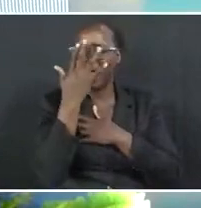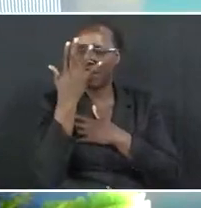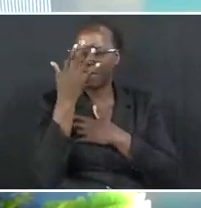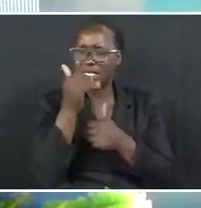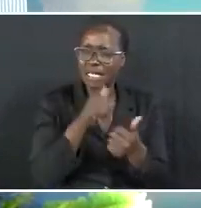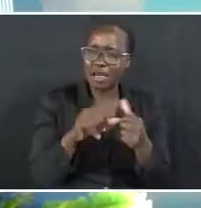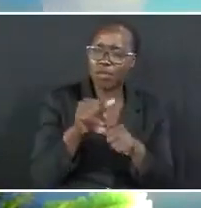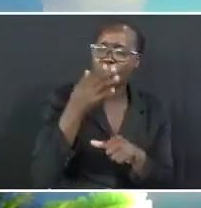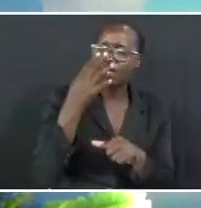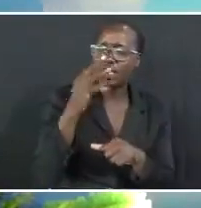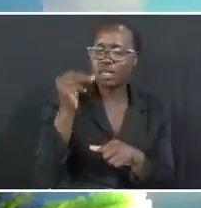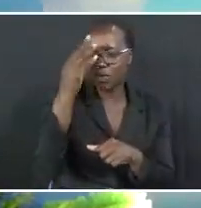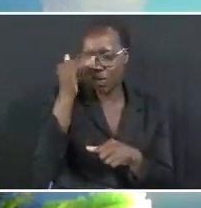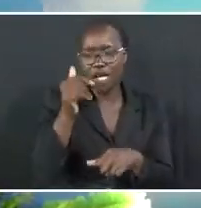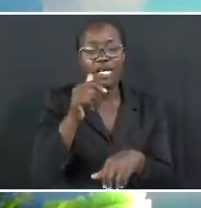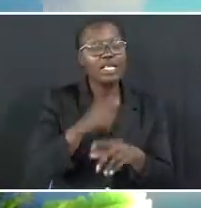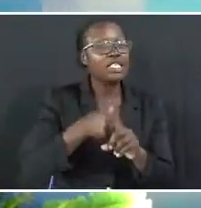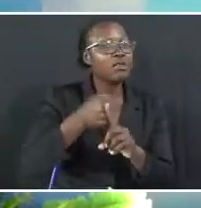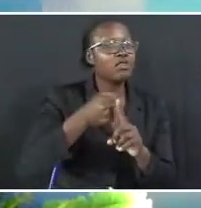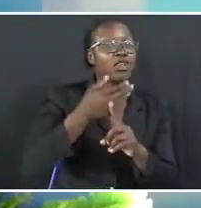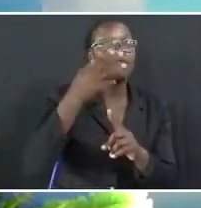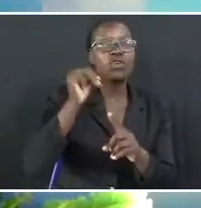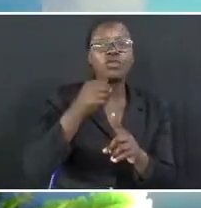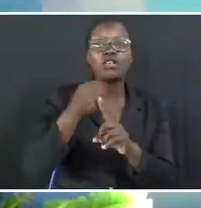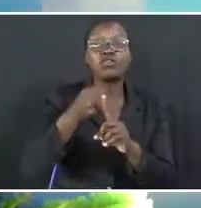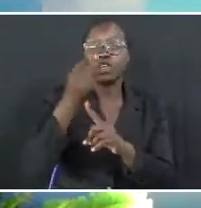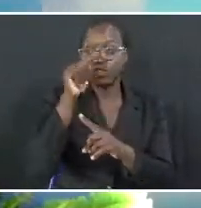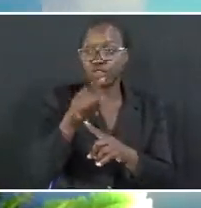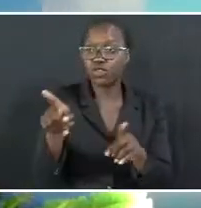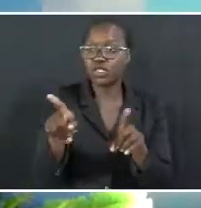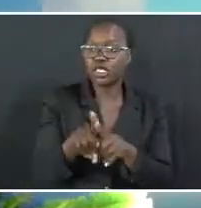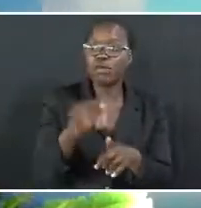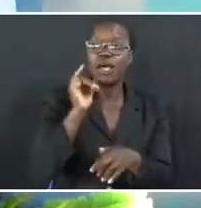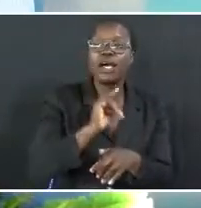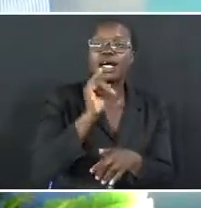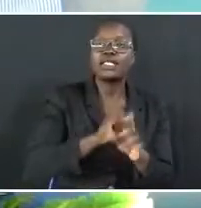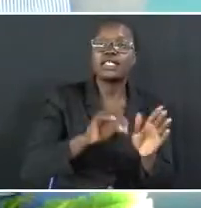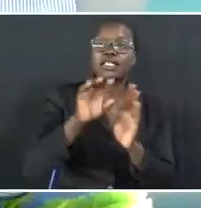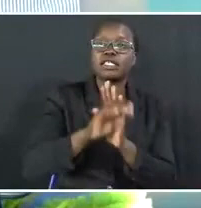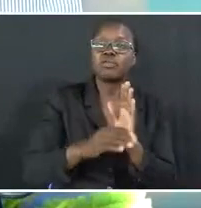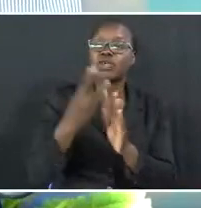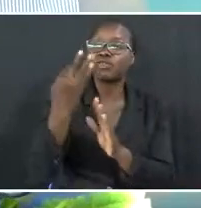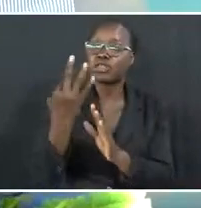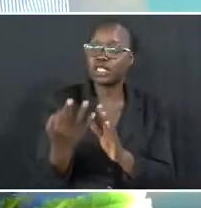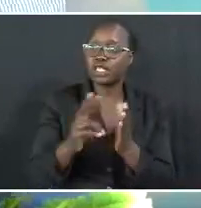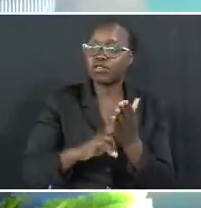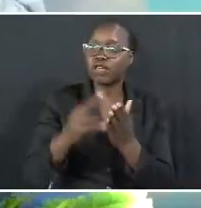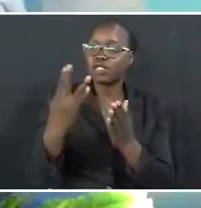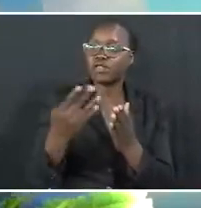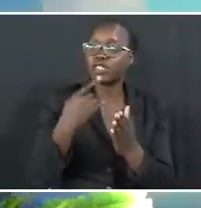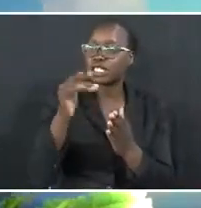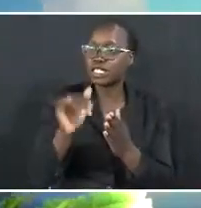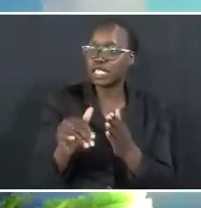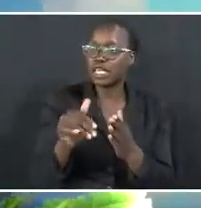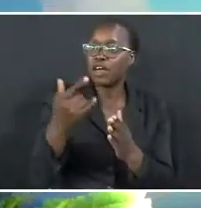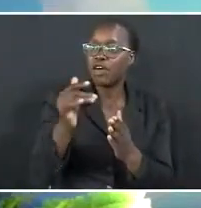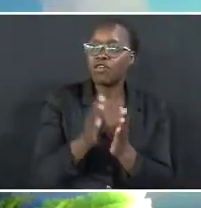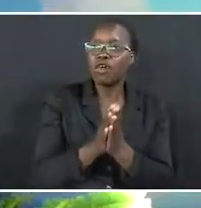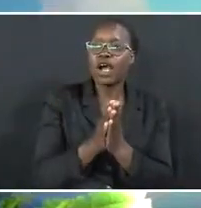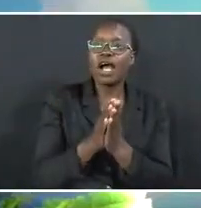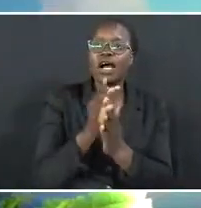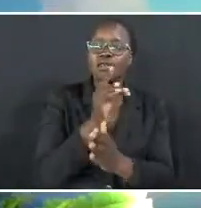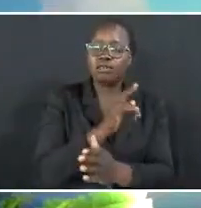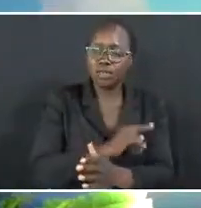embarrassed about him. Because when you fight for him, he will fight for you. Isaiah chapter 43 verse 4 tells you that, "For you are precious and